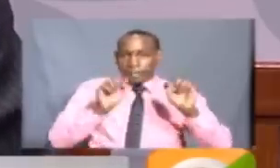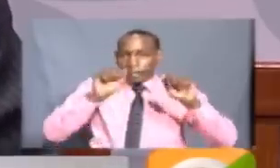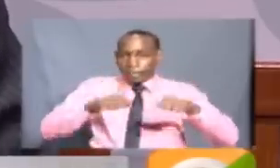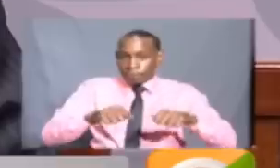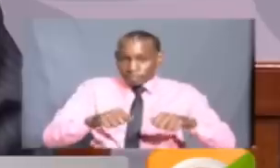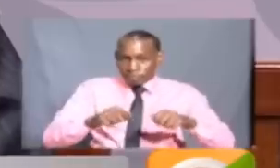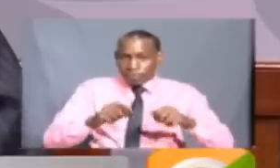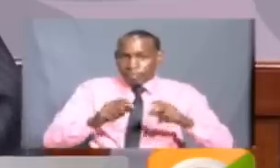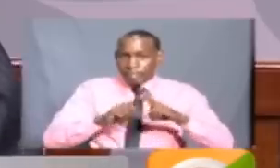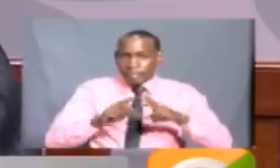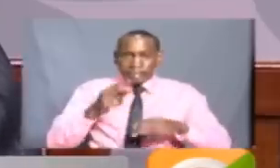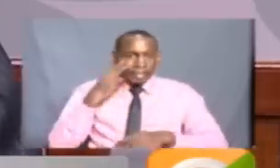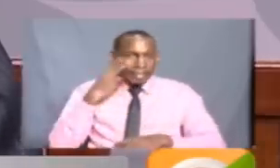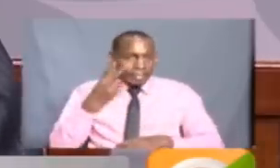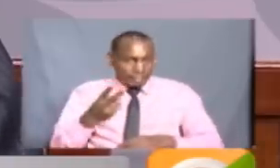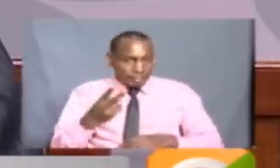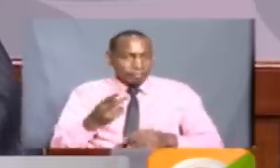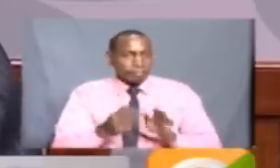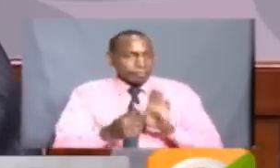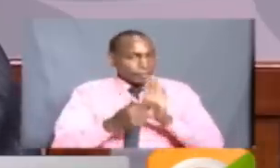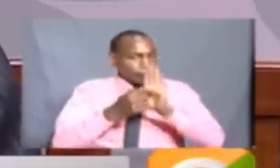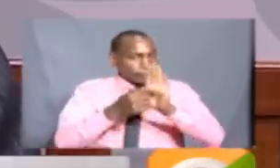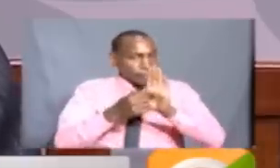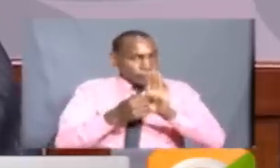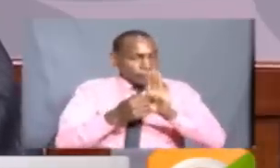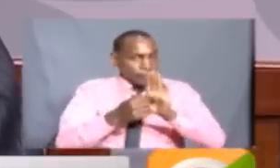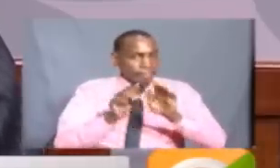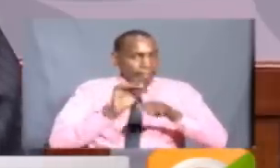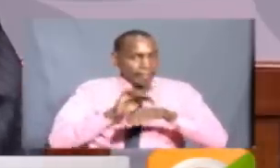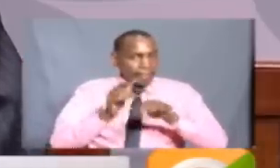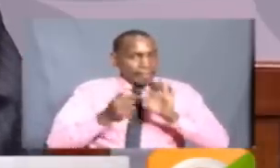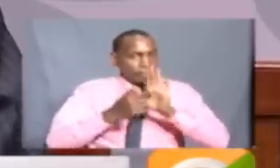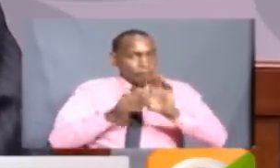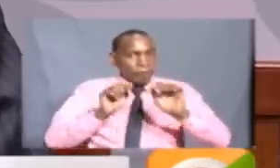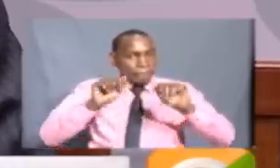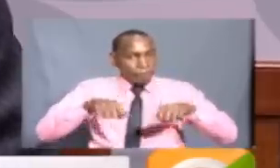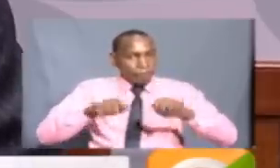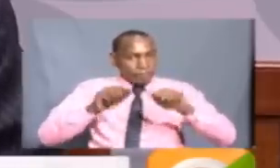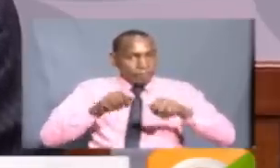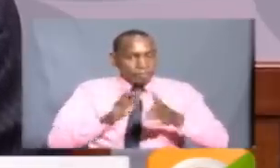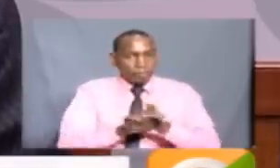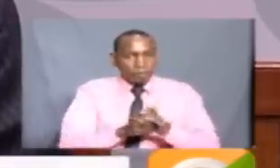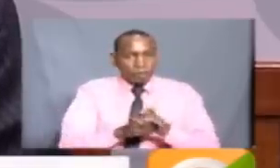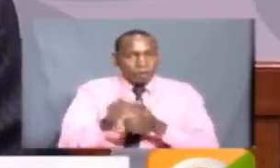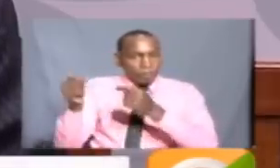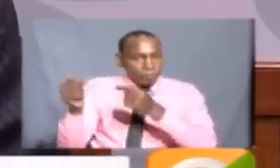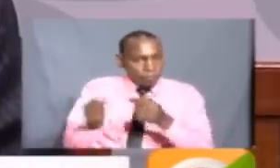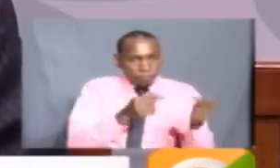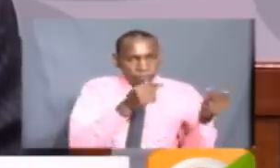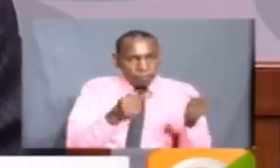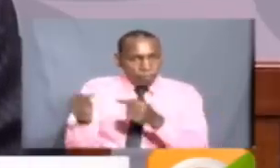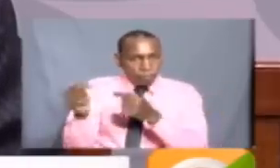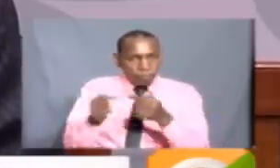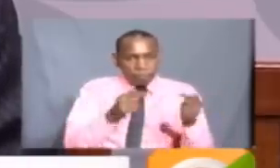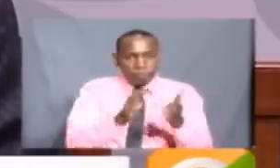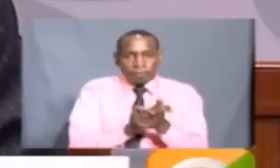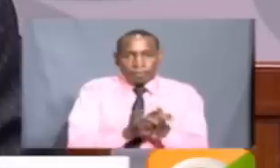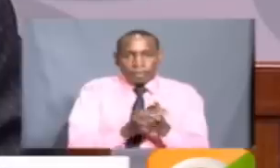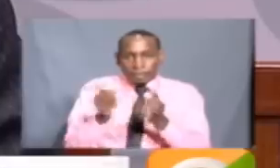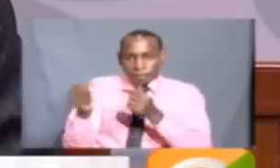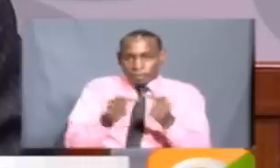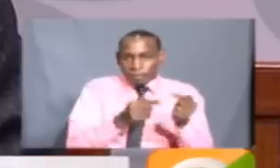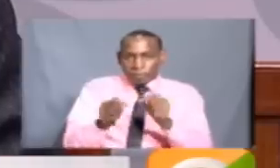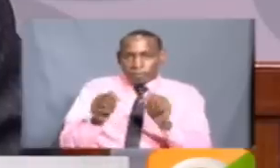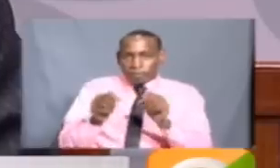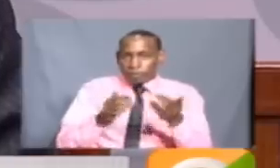to see that there are the signs, the early signs of possible pogroms. And these pogroms will